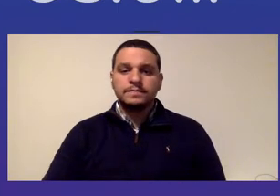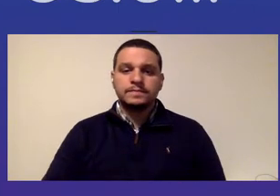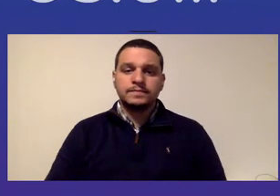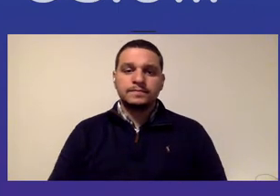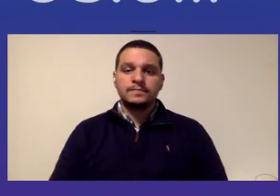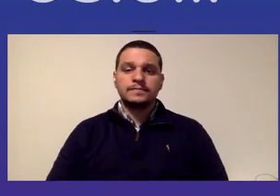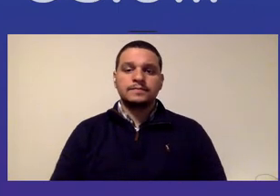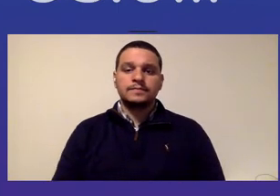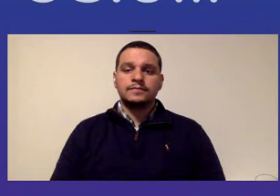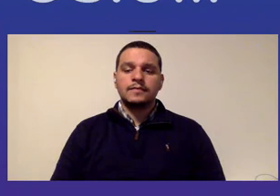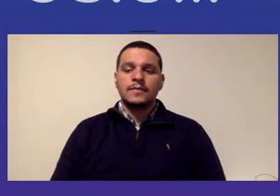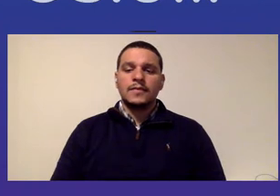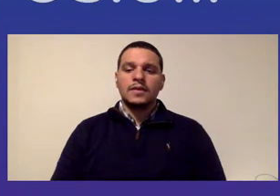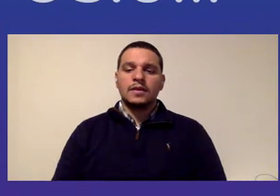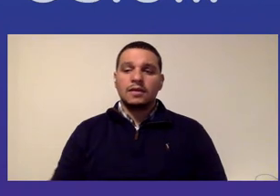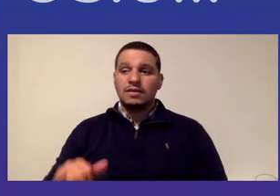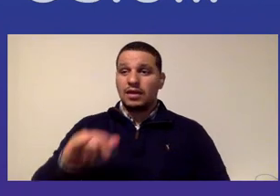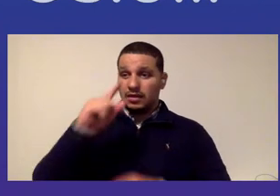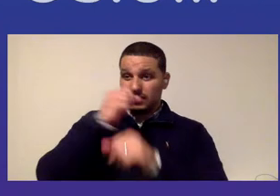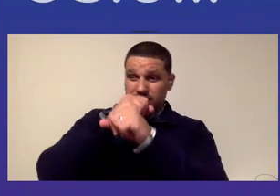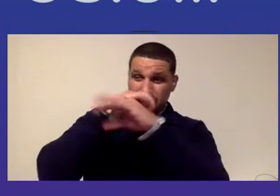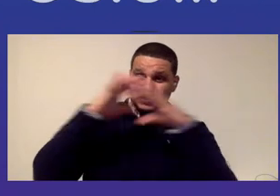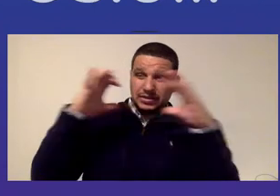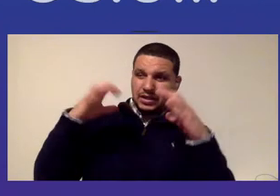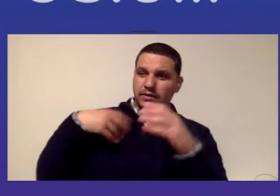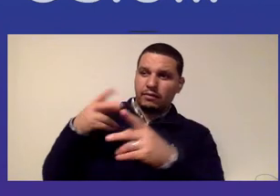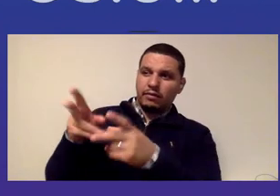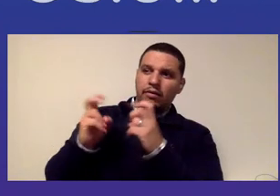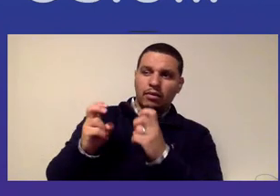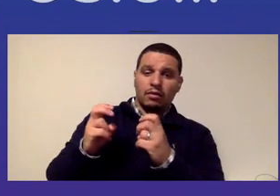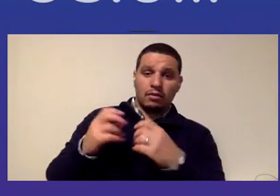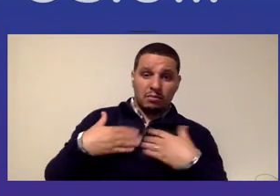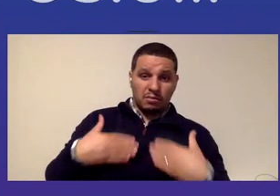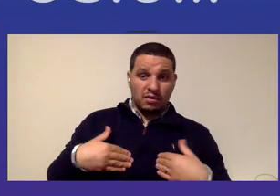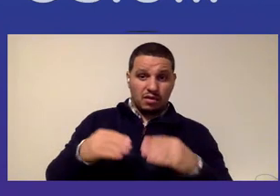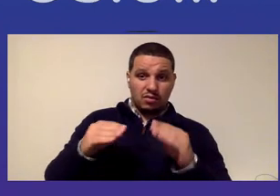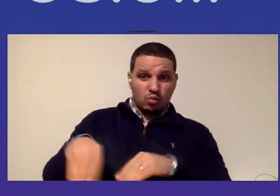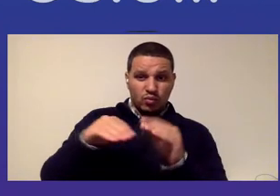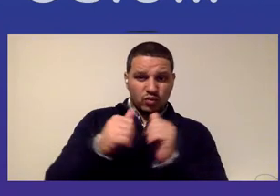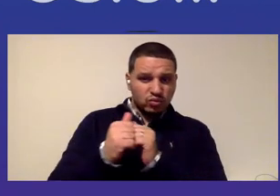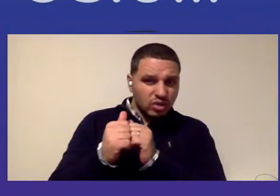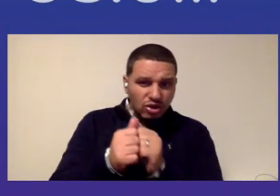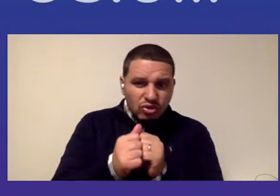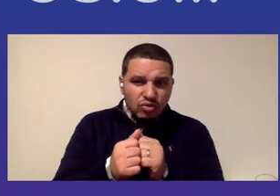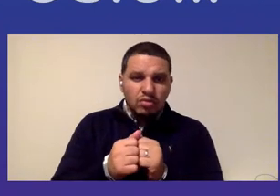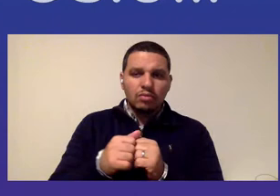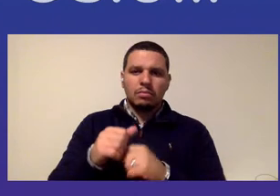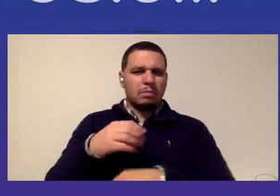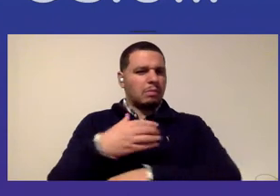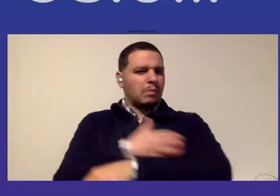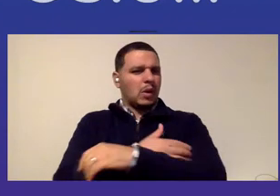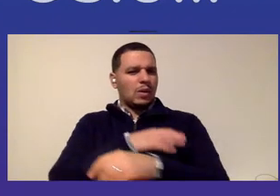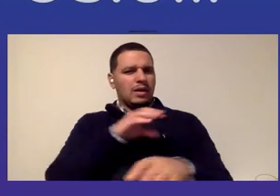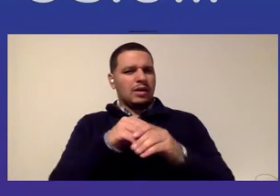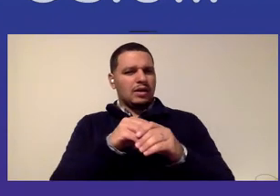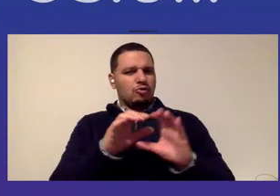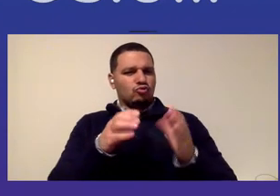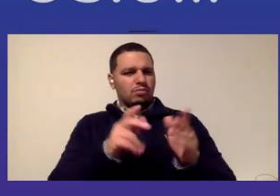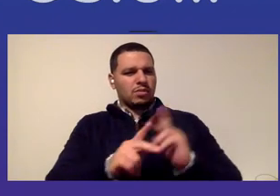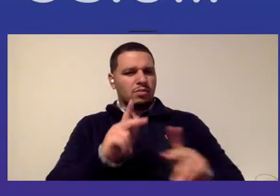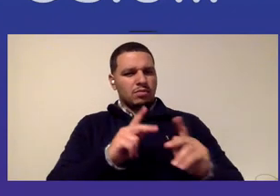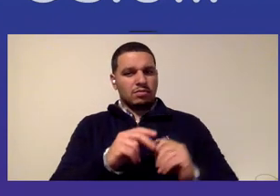What do we take from these scenes? Bodies moving together, power in the collective, strength and